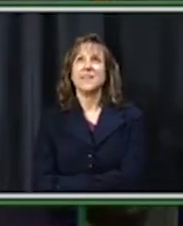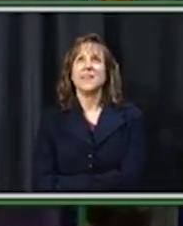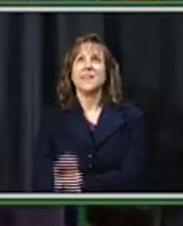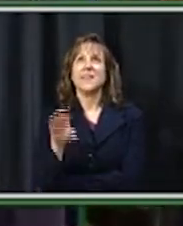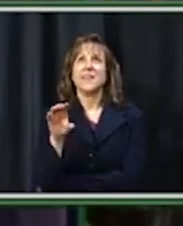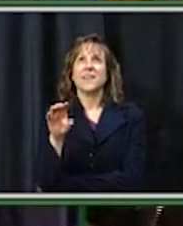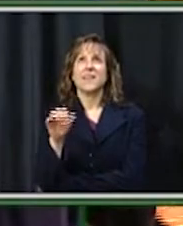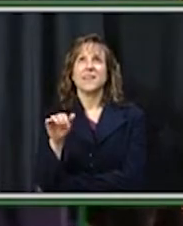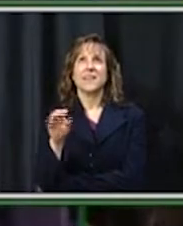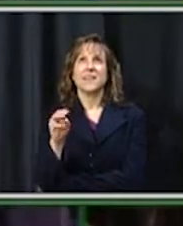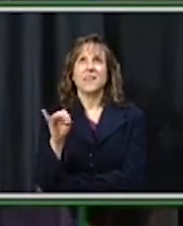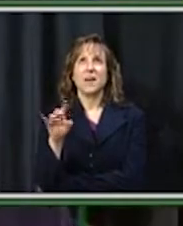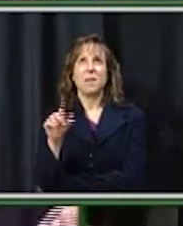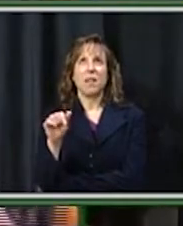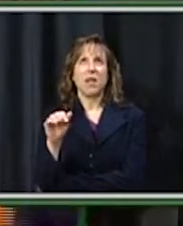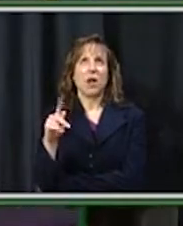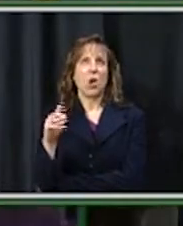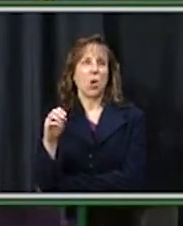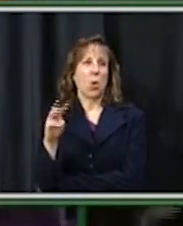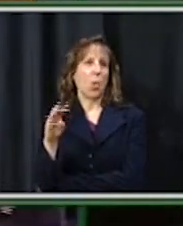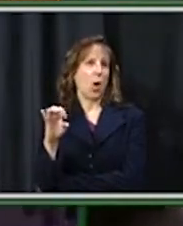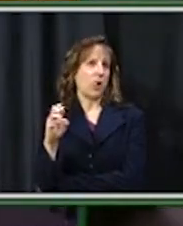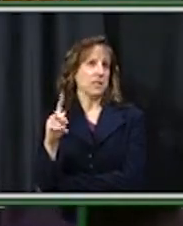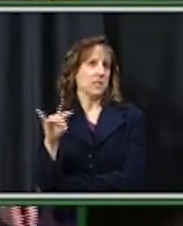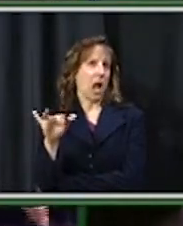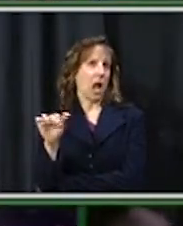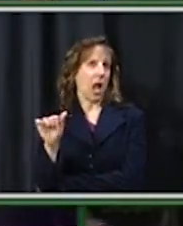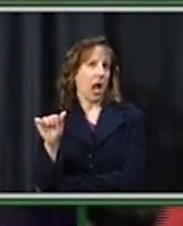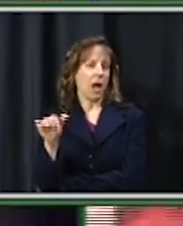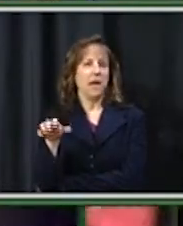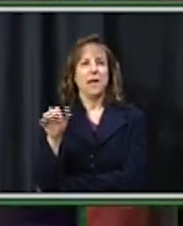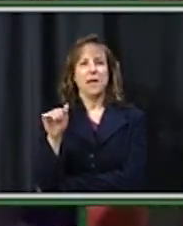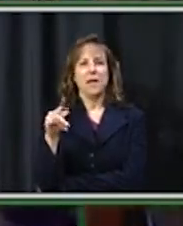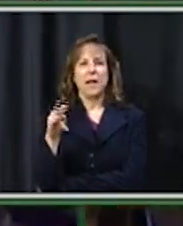Camila Kowalskaya. April Adelim.